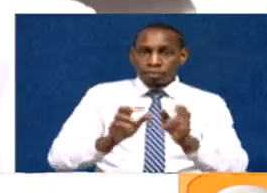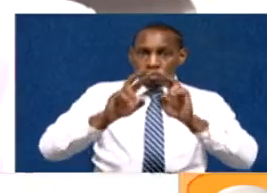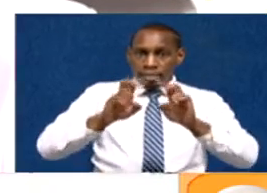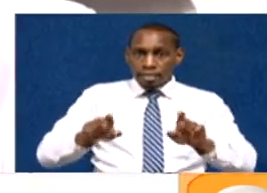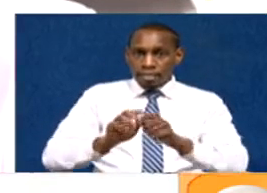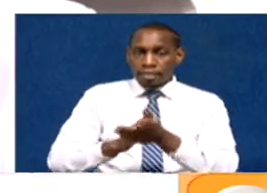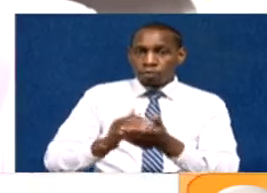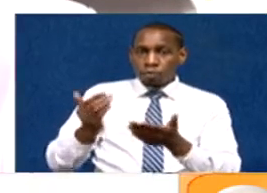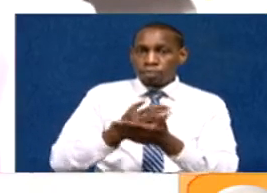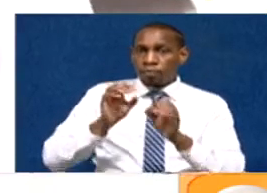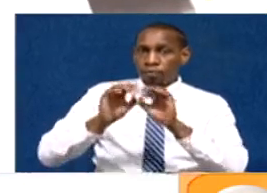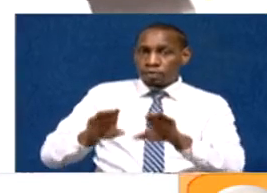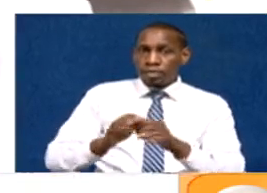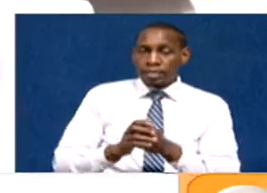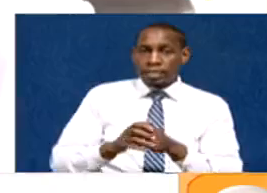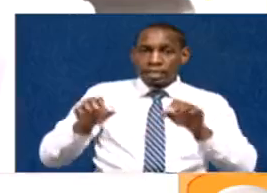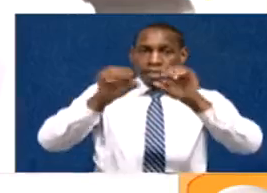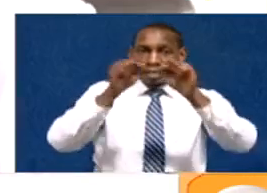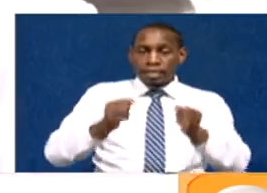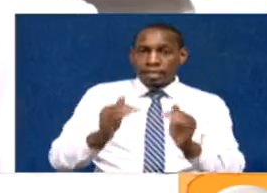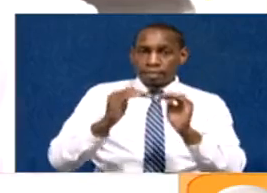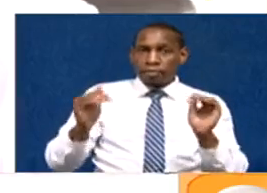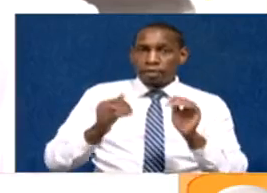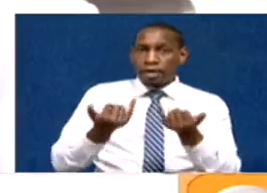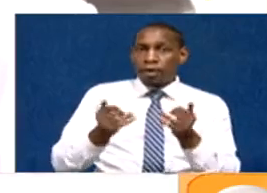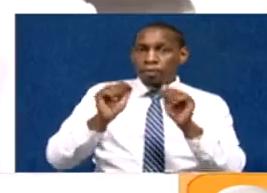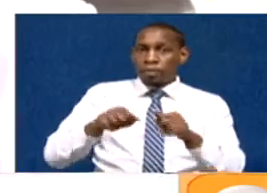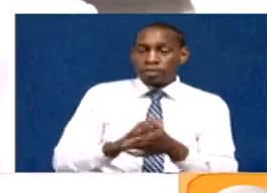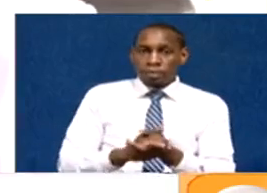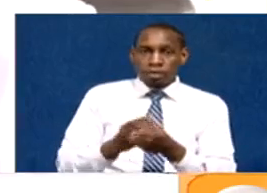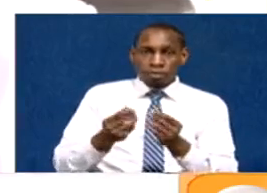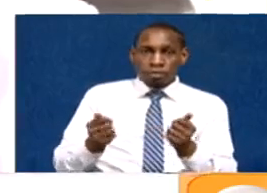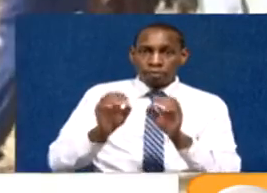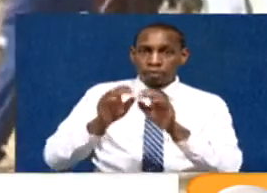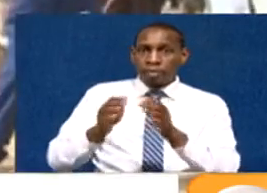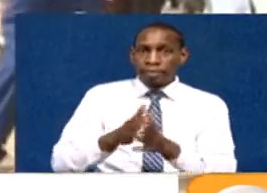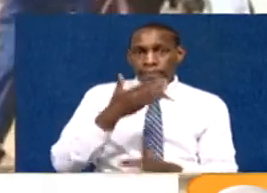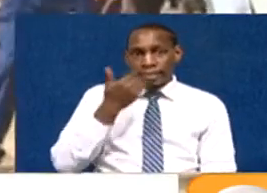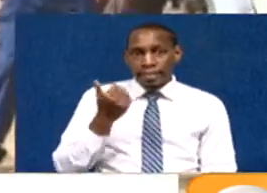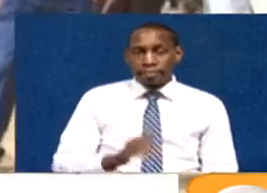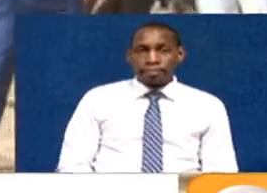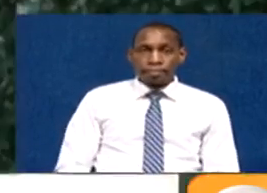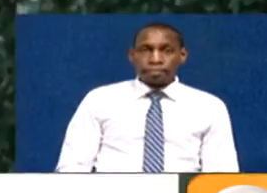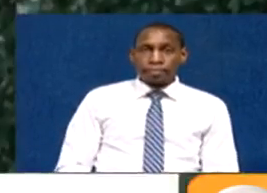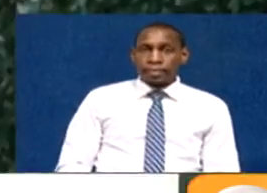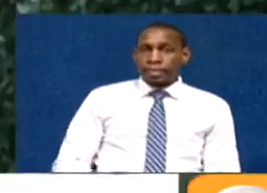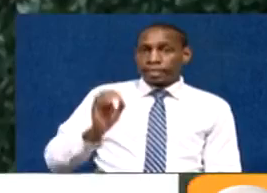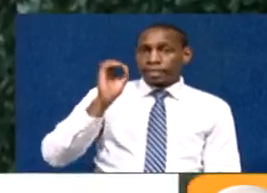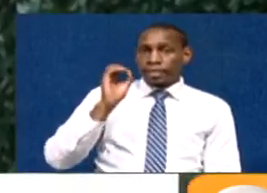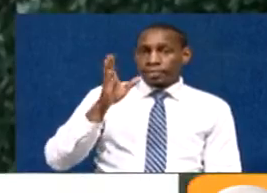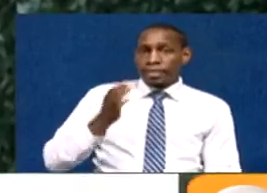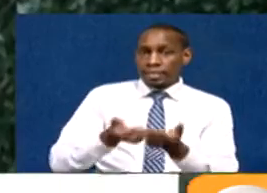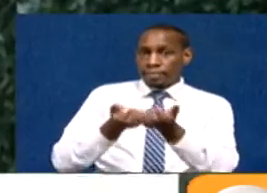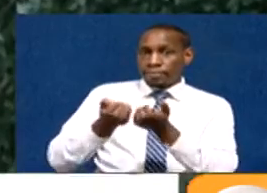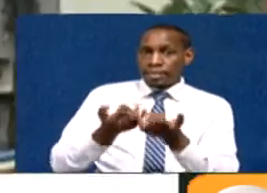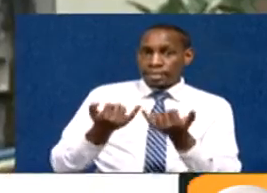down on the losses at that transformer level, you are able then to tackle the losses better. The multi-billion shilling